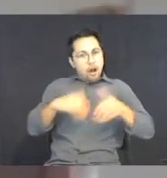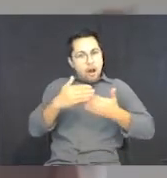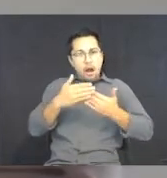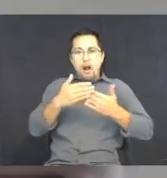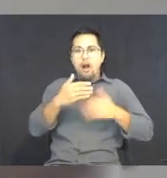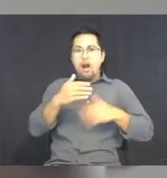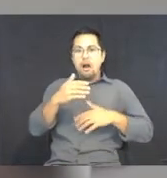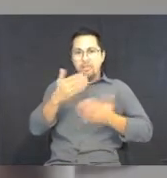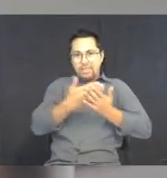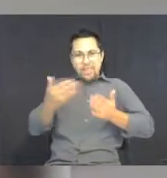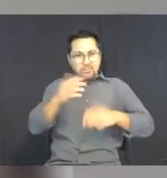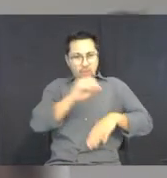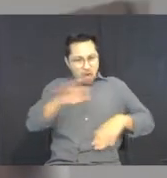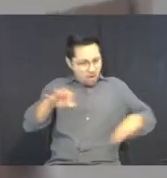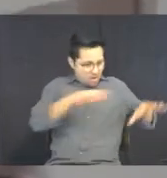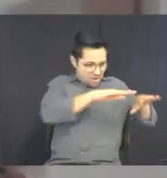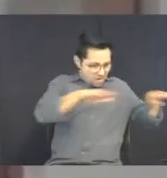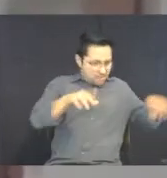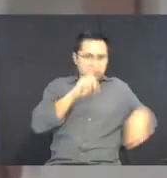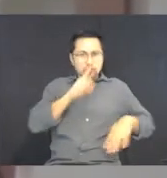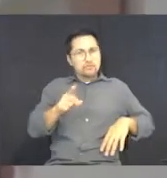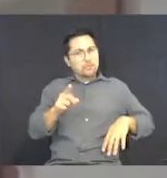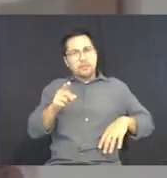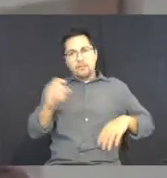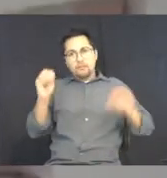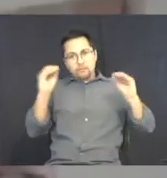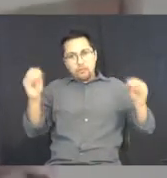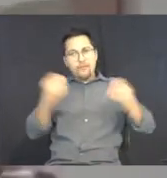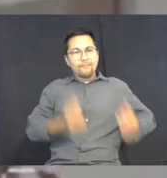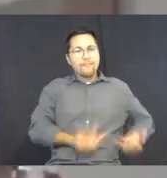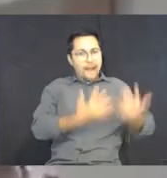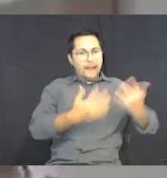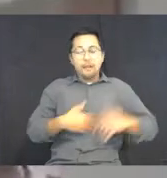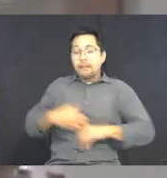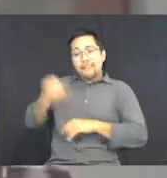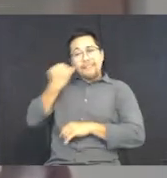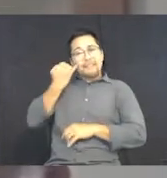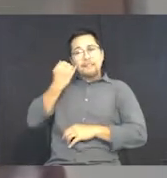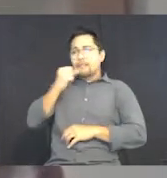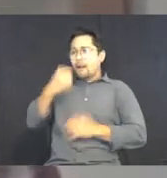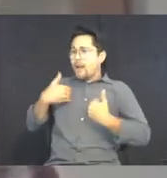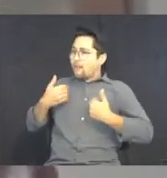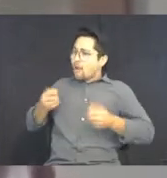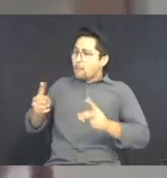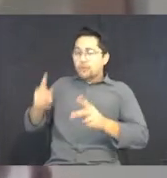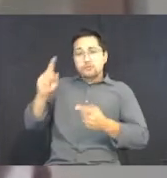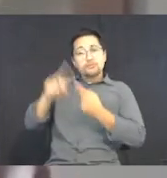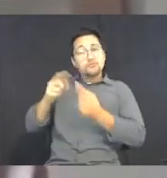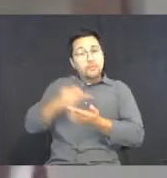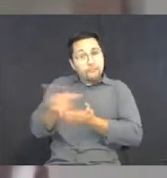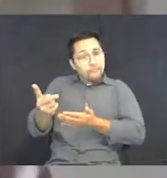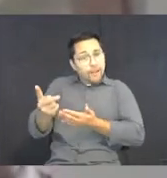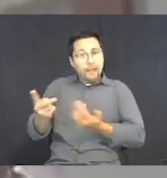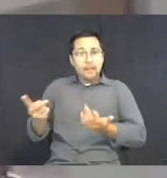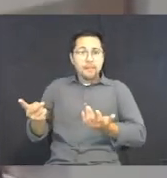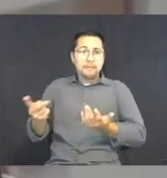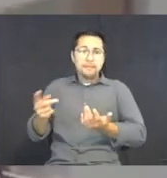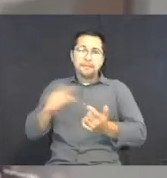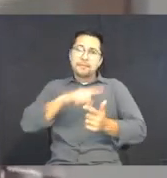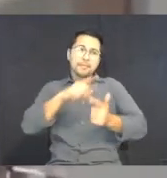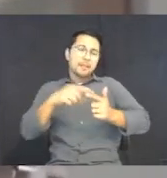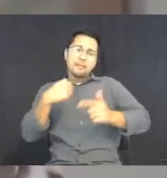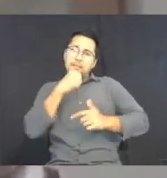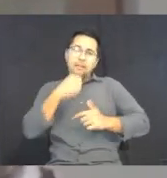supports when he needs them, as opposed to having supports around all the time, it's a much